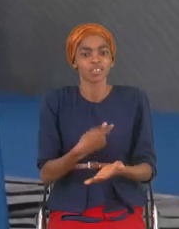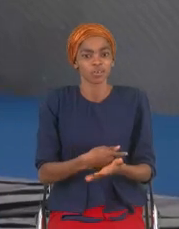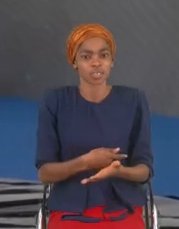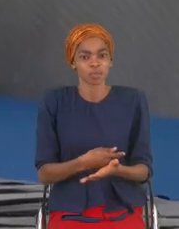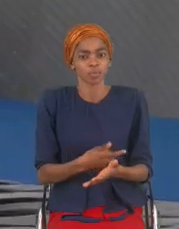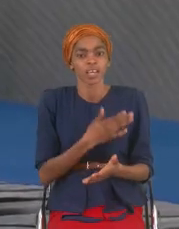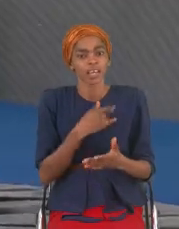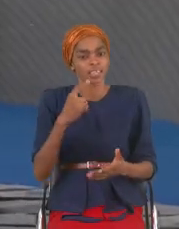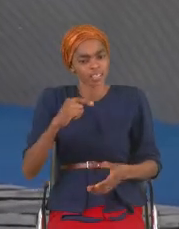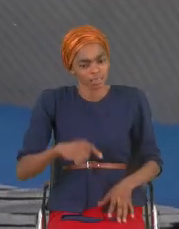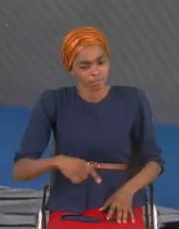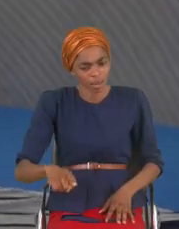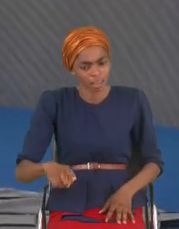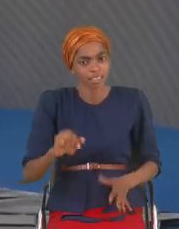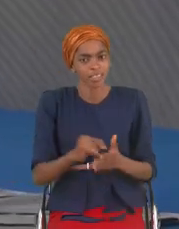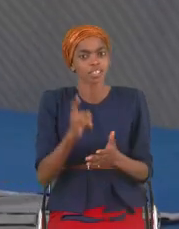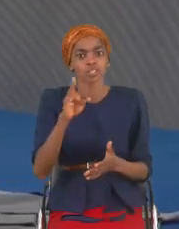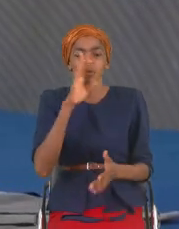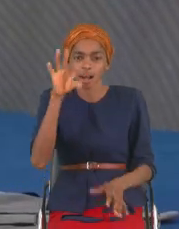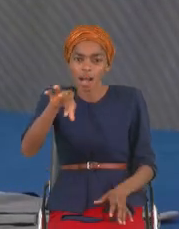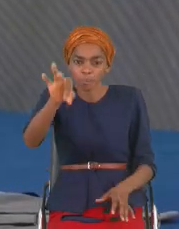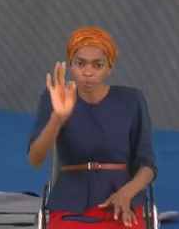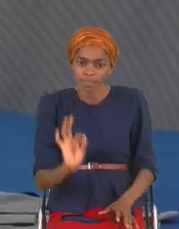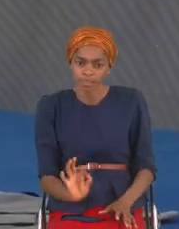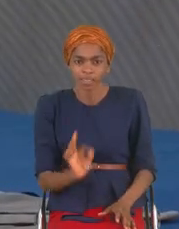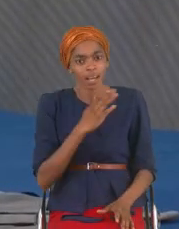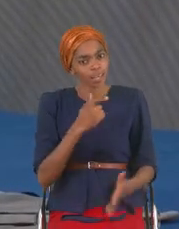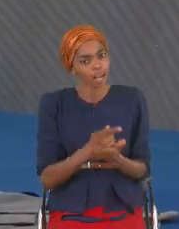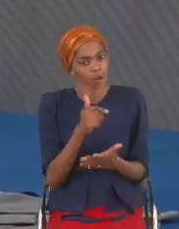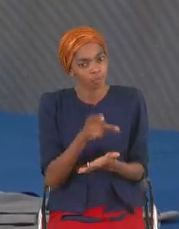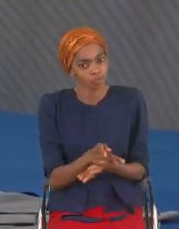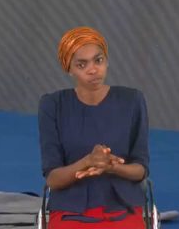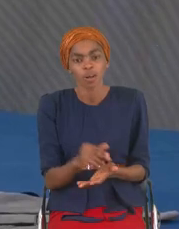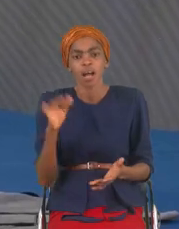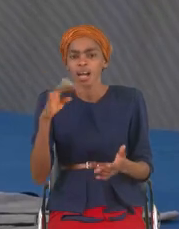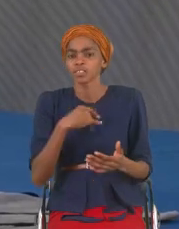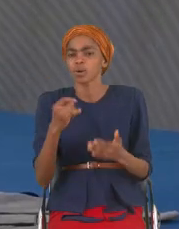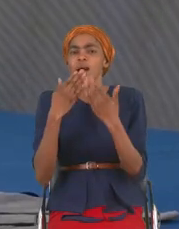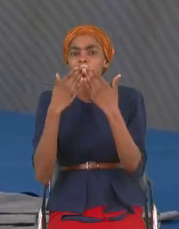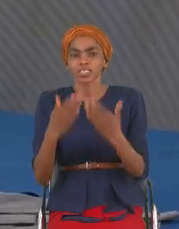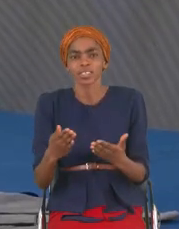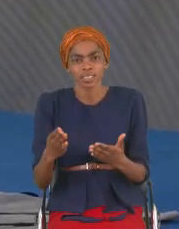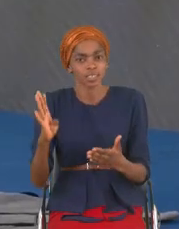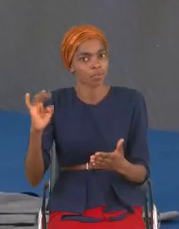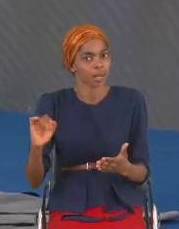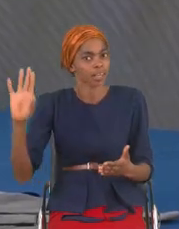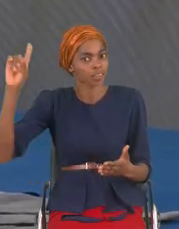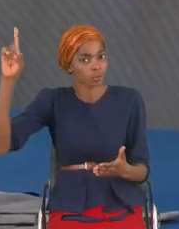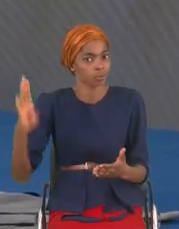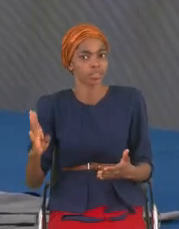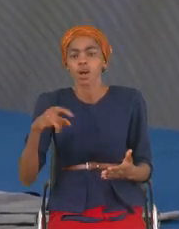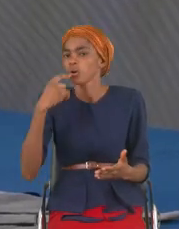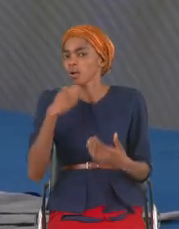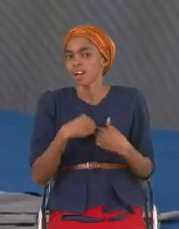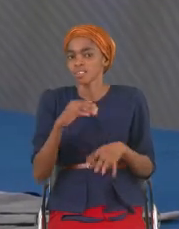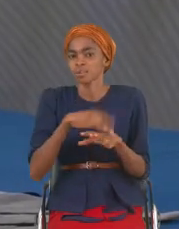the mark that you are appointed, you are approved, and you are appreciated by God who has called you is